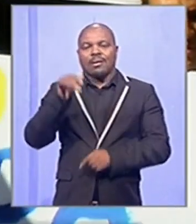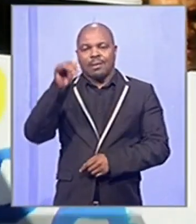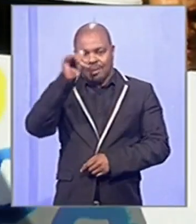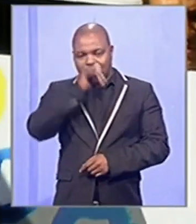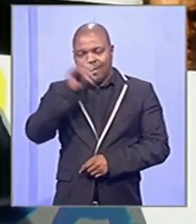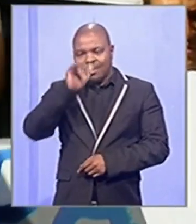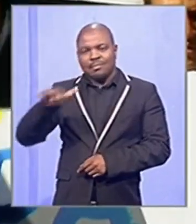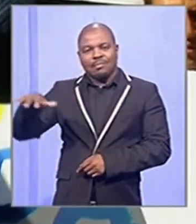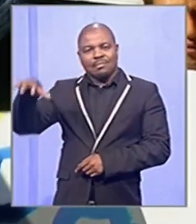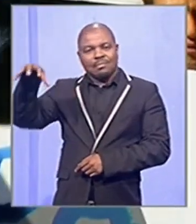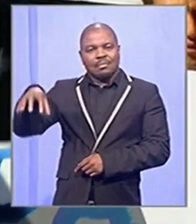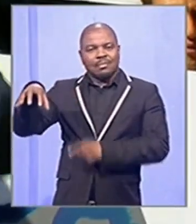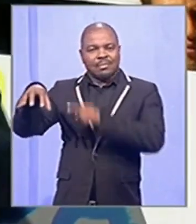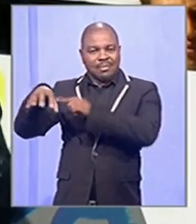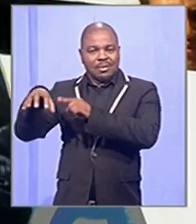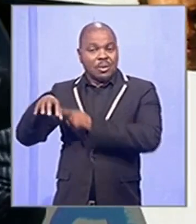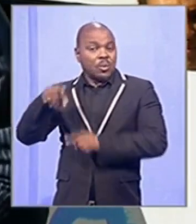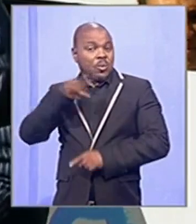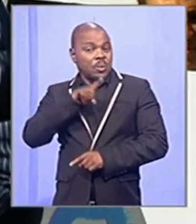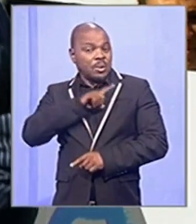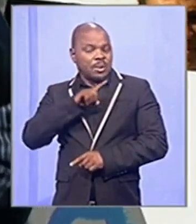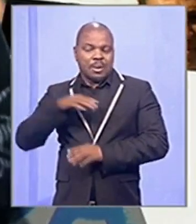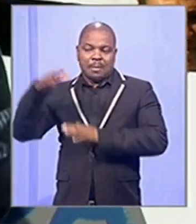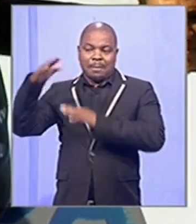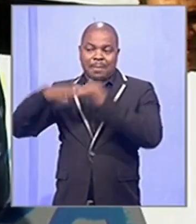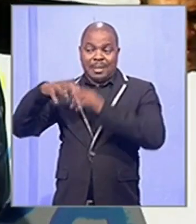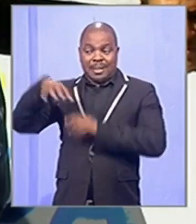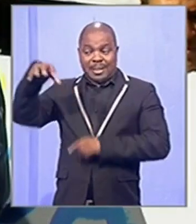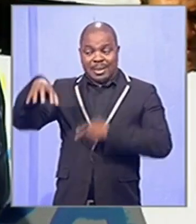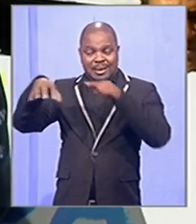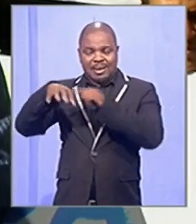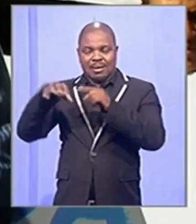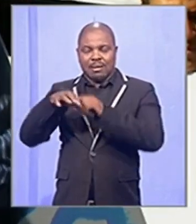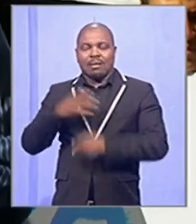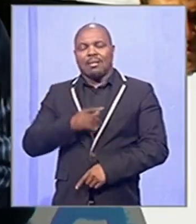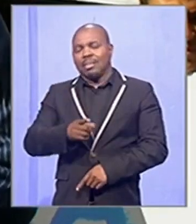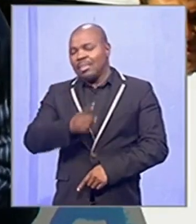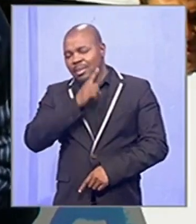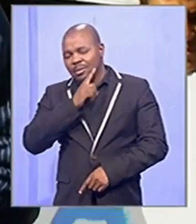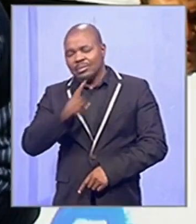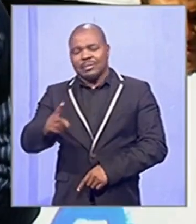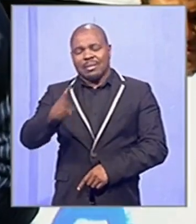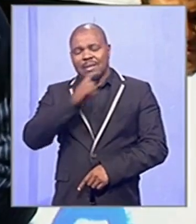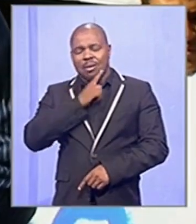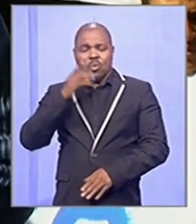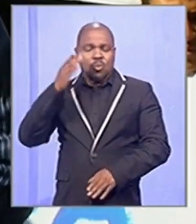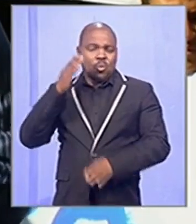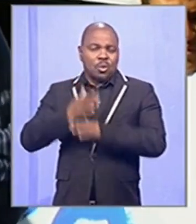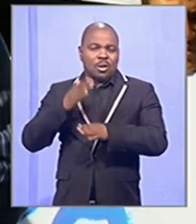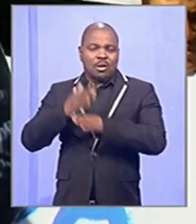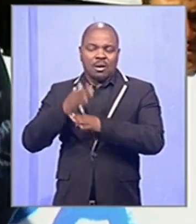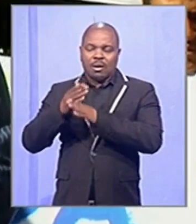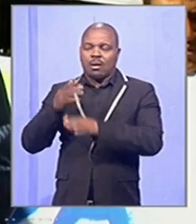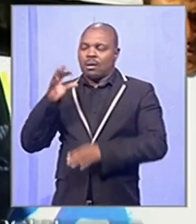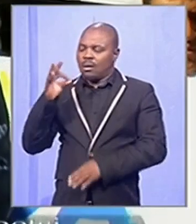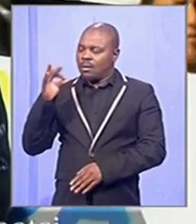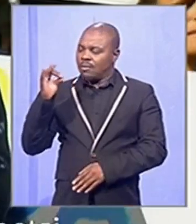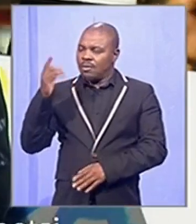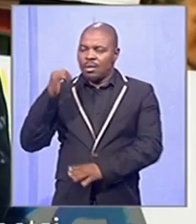naheng ena. Sesotho House is a crime scene. Why is it a crime scene? Because in that